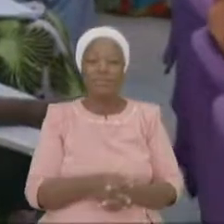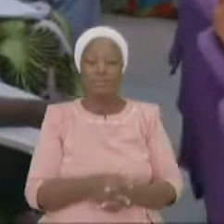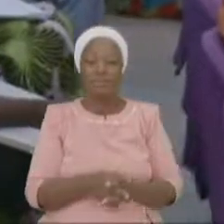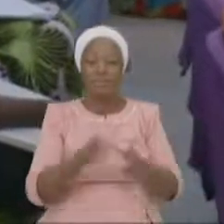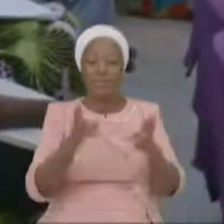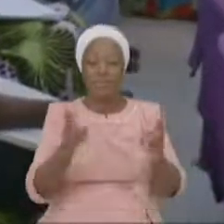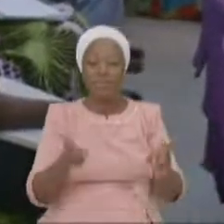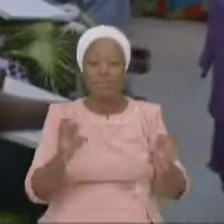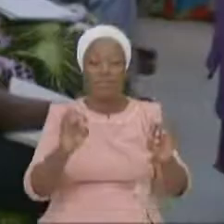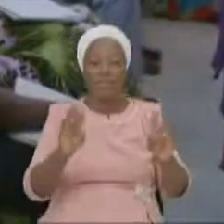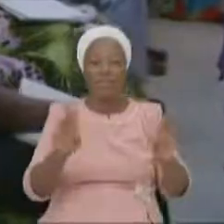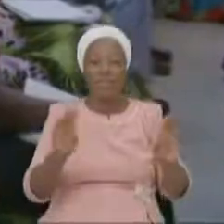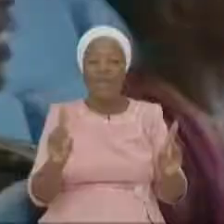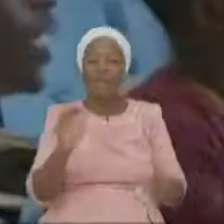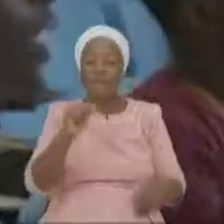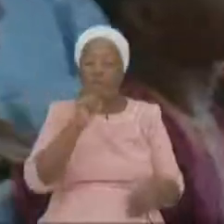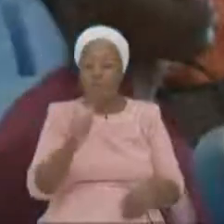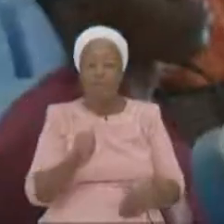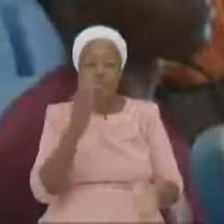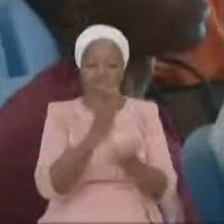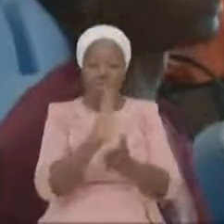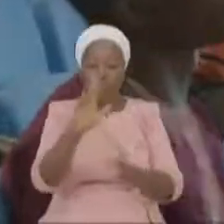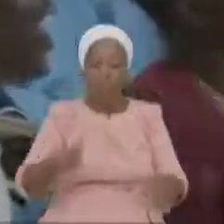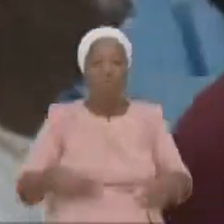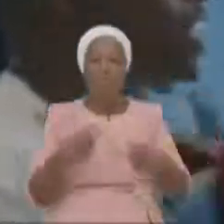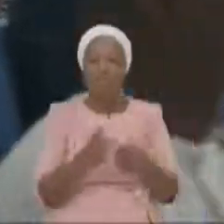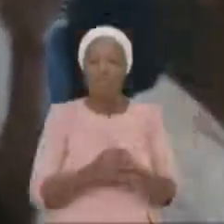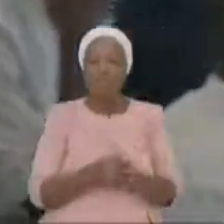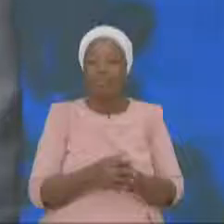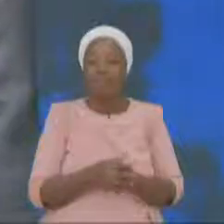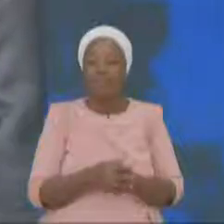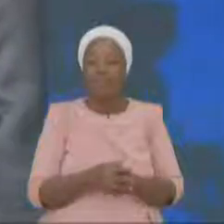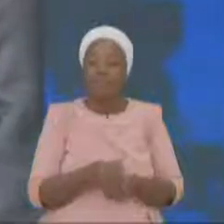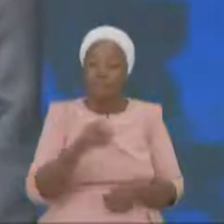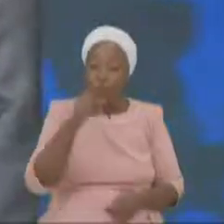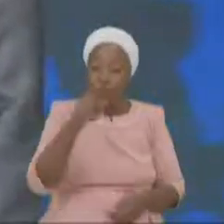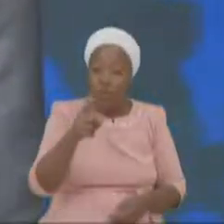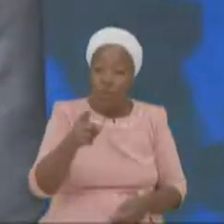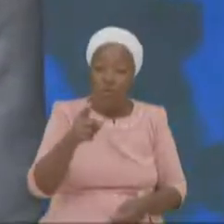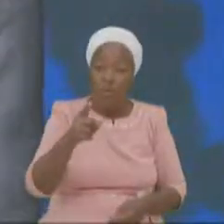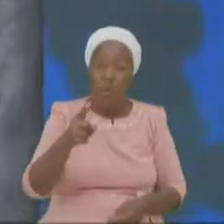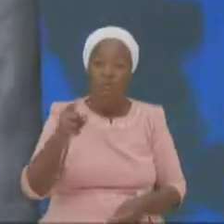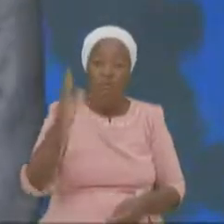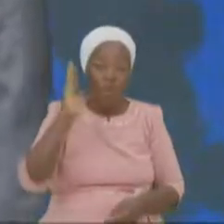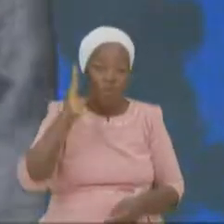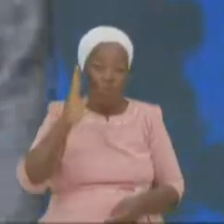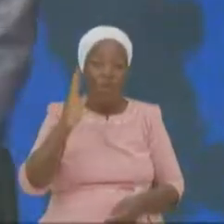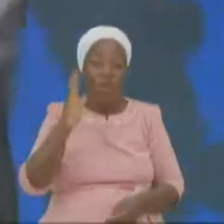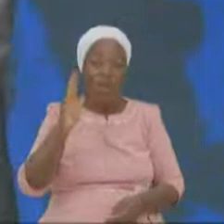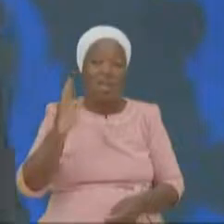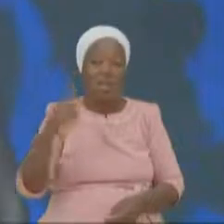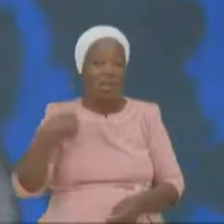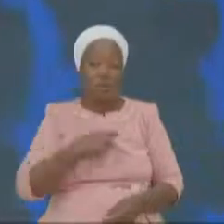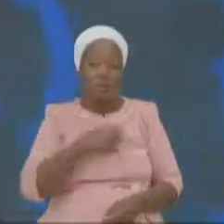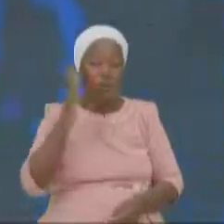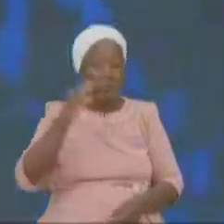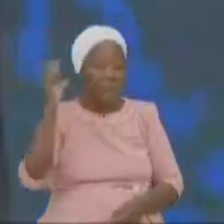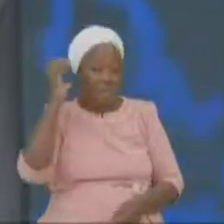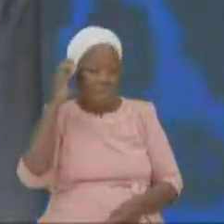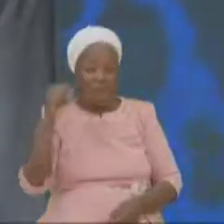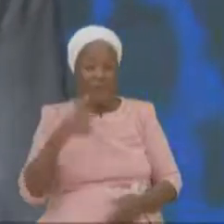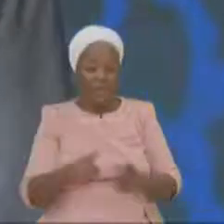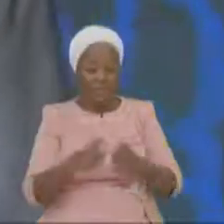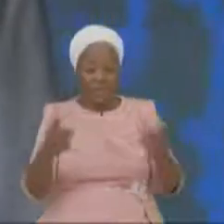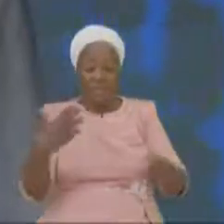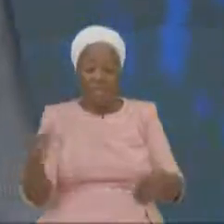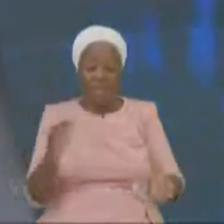Herod will not cut short your life. Amen. You will hear of the great things that the Lord